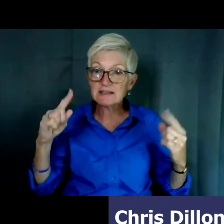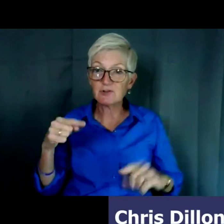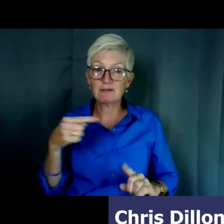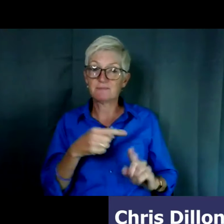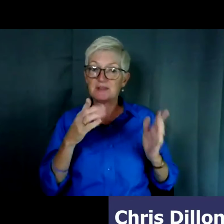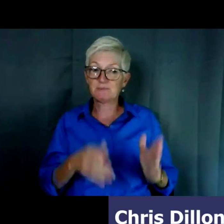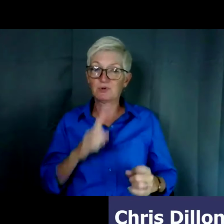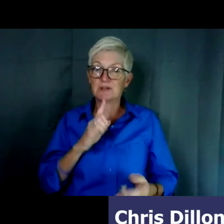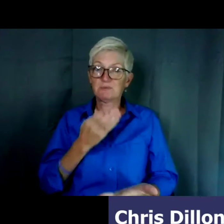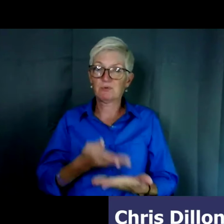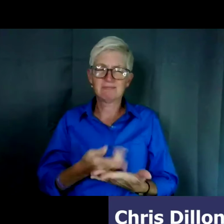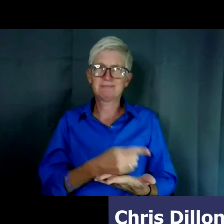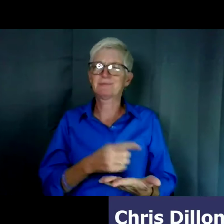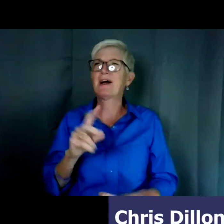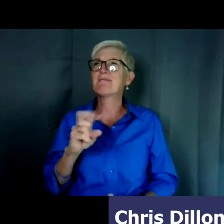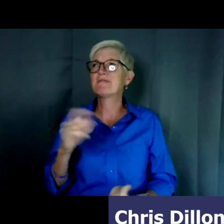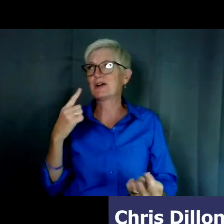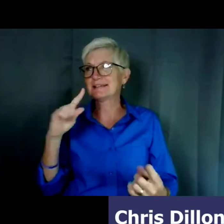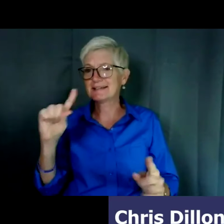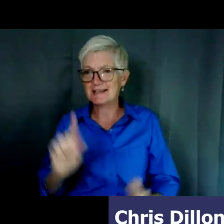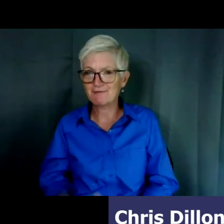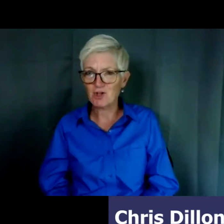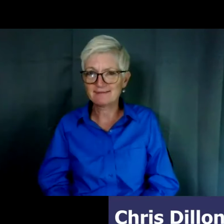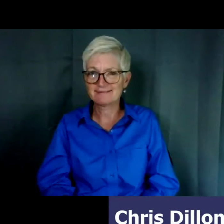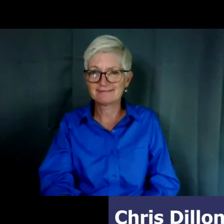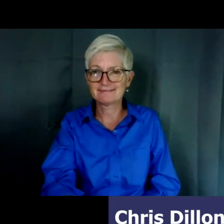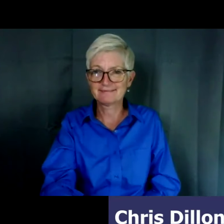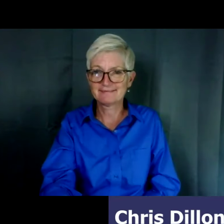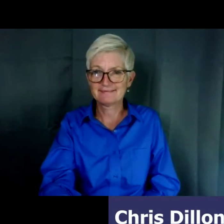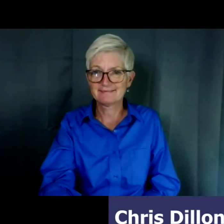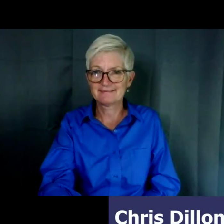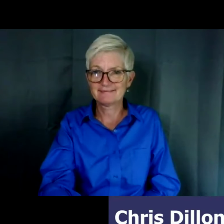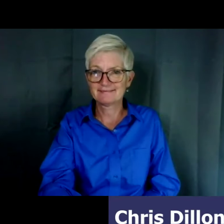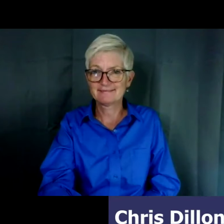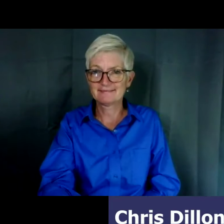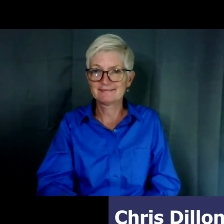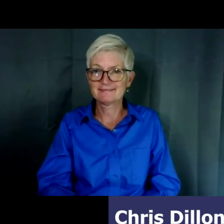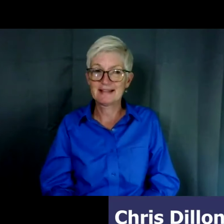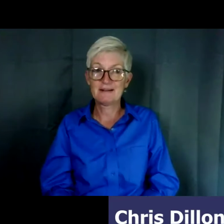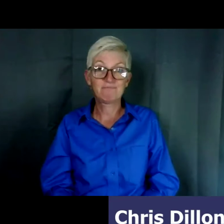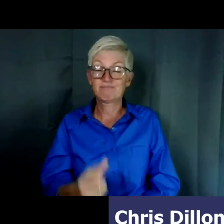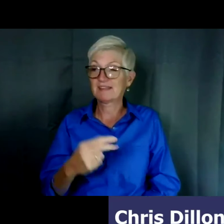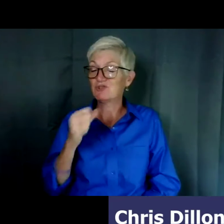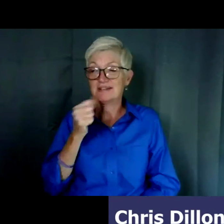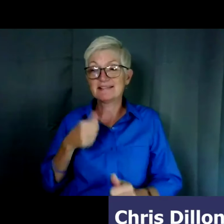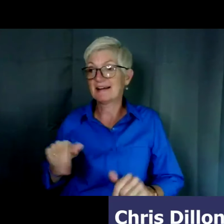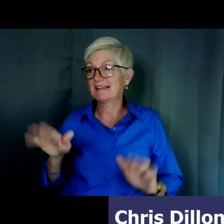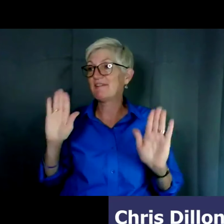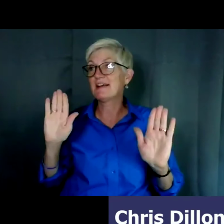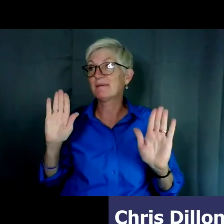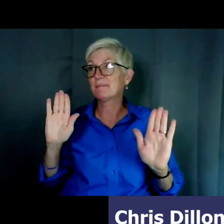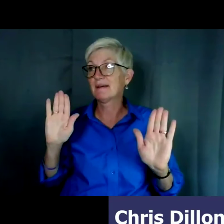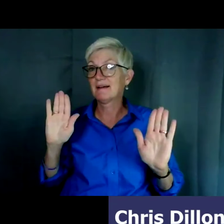she's very successful, and she's not giving up on those tasks she's had difficulty